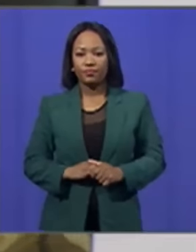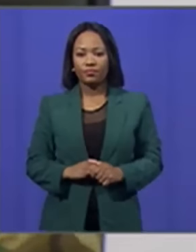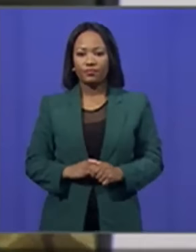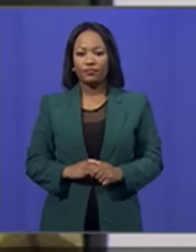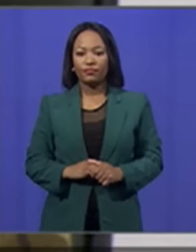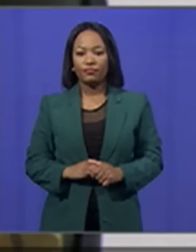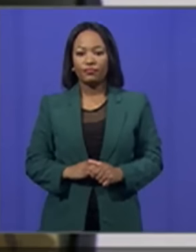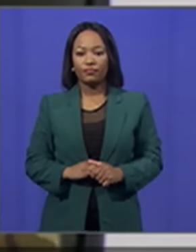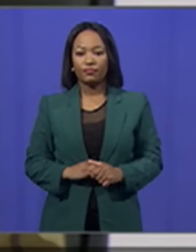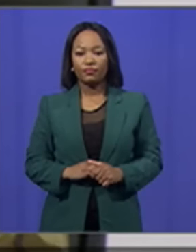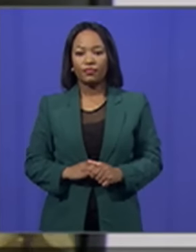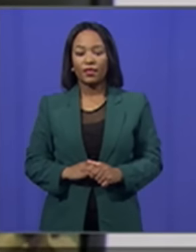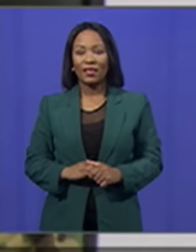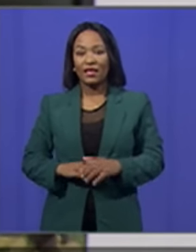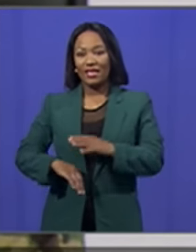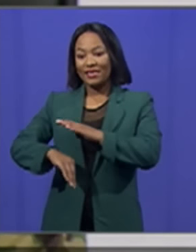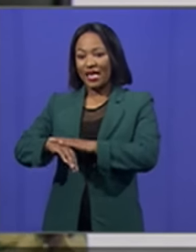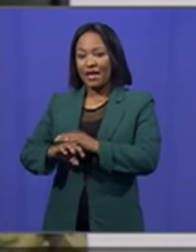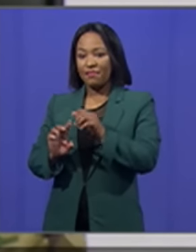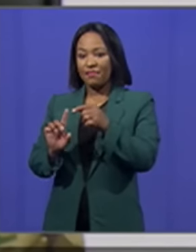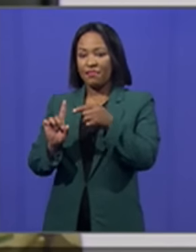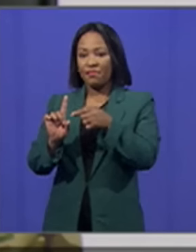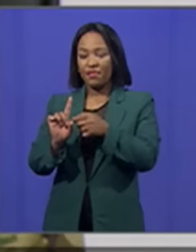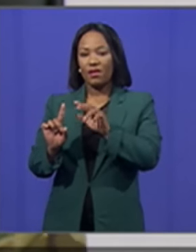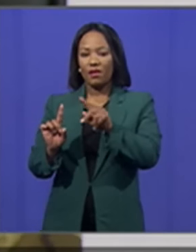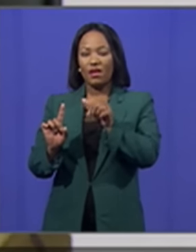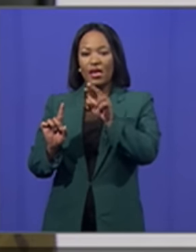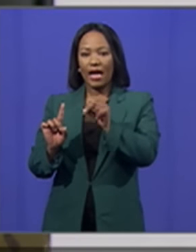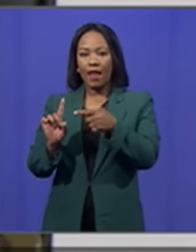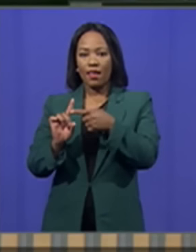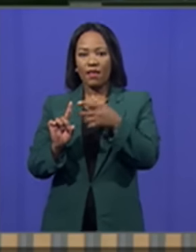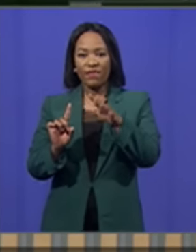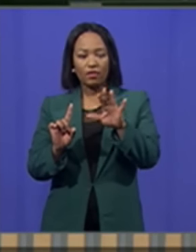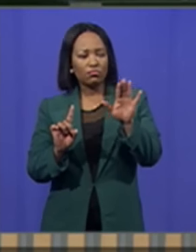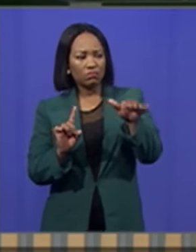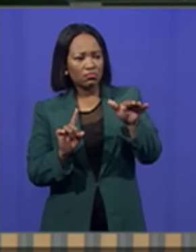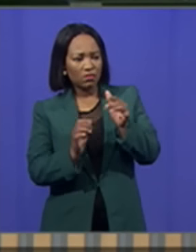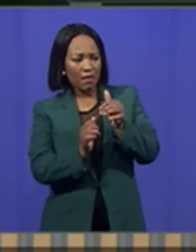At the time when Khan speaks, he starts saying, "Brother, what are you doing? Why are you doing this to me?"